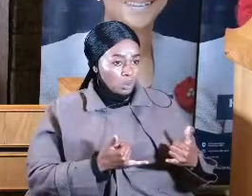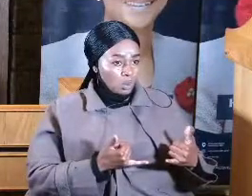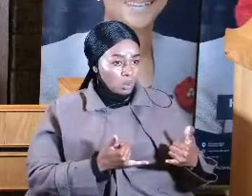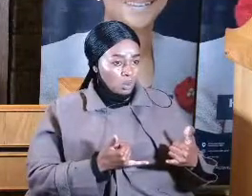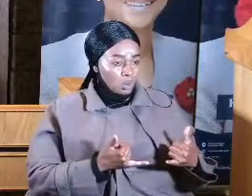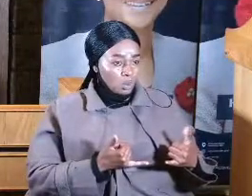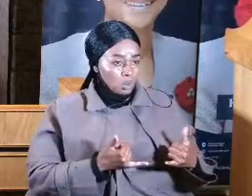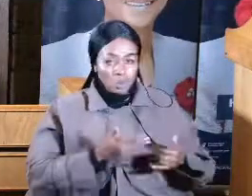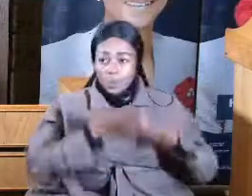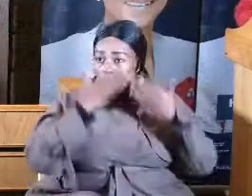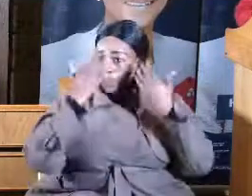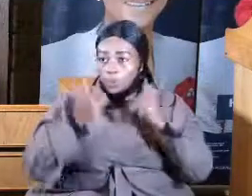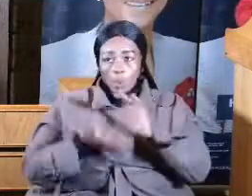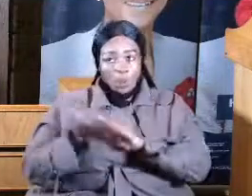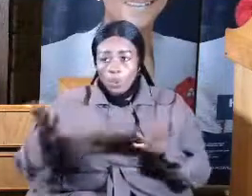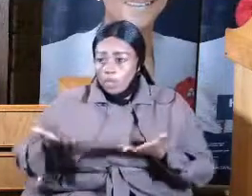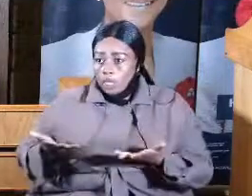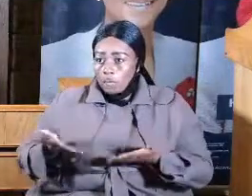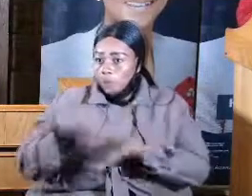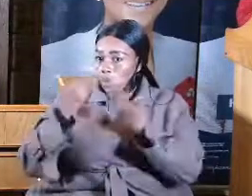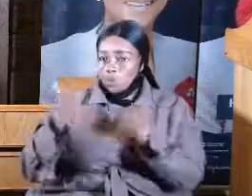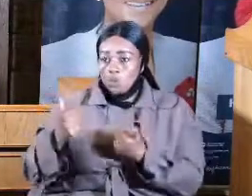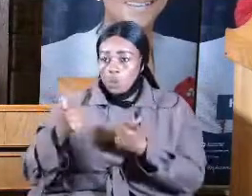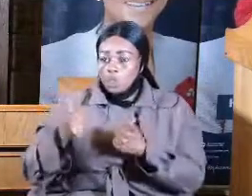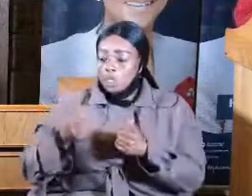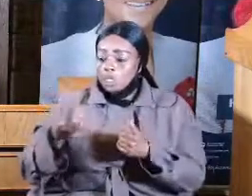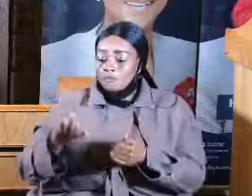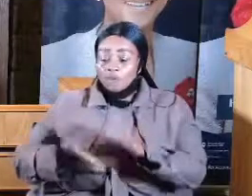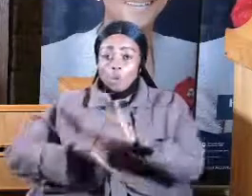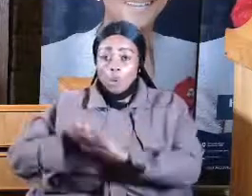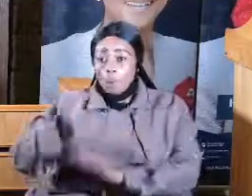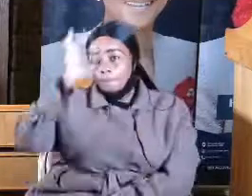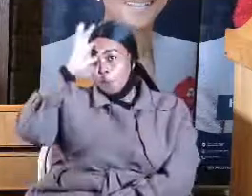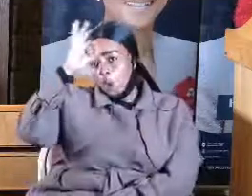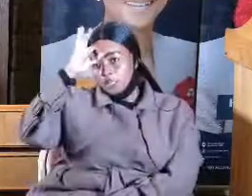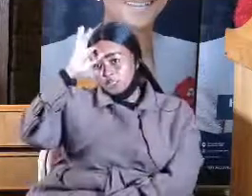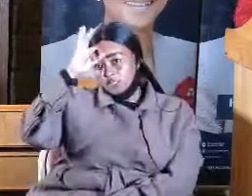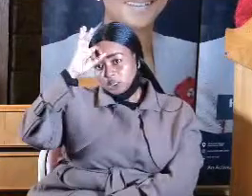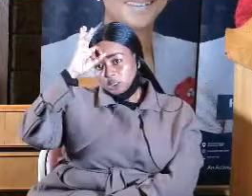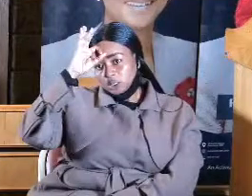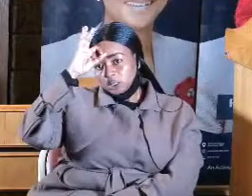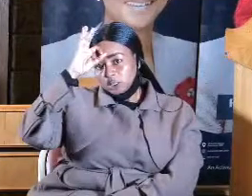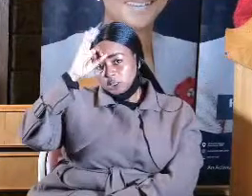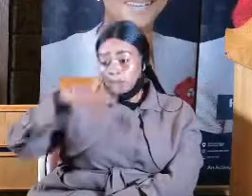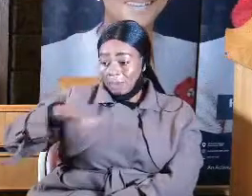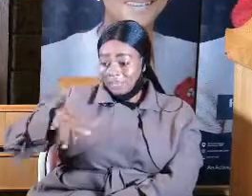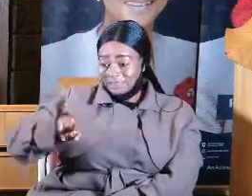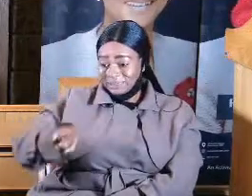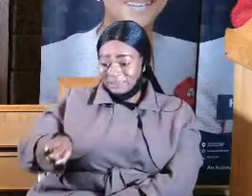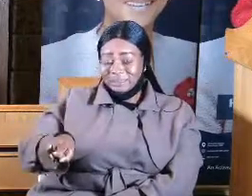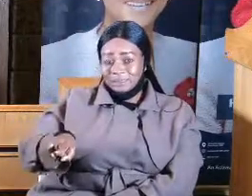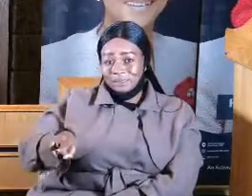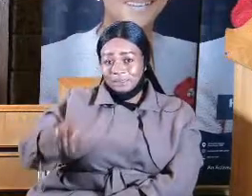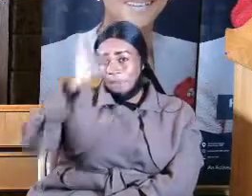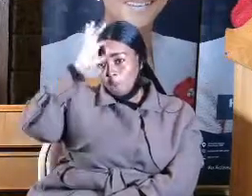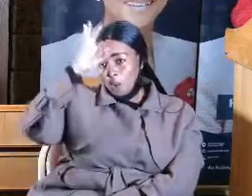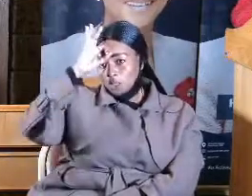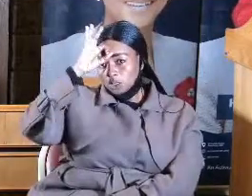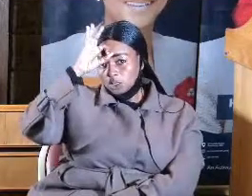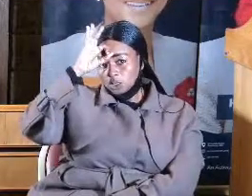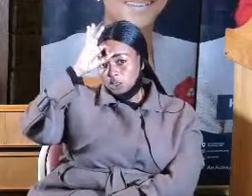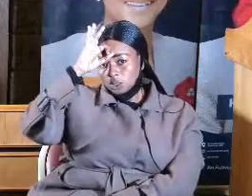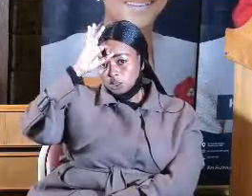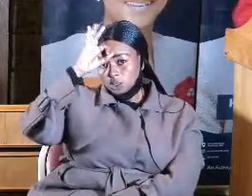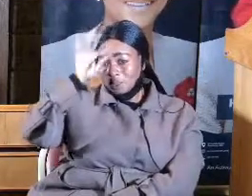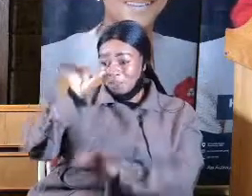We don't know where to run to. If we go to the police station on Ehrenberg, the police,